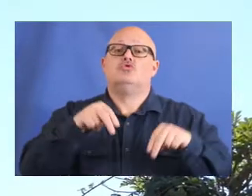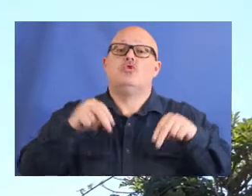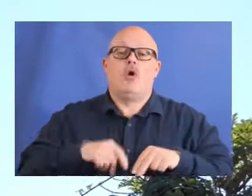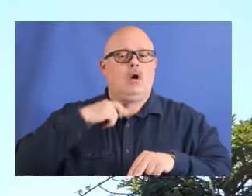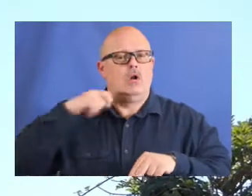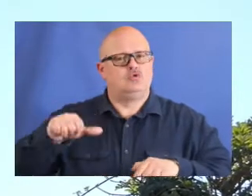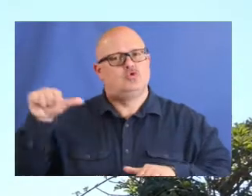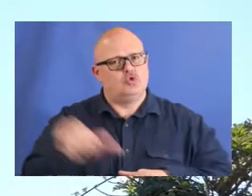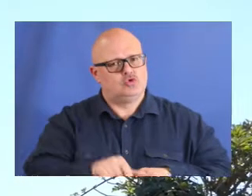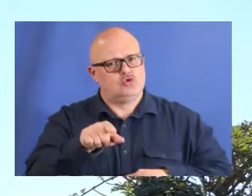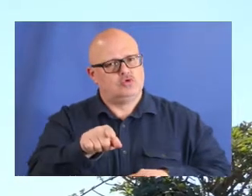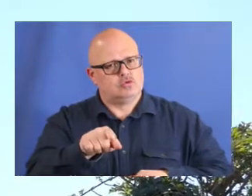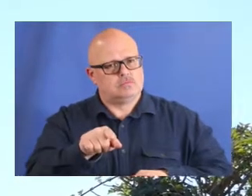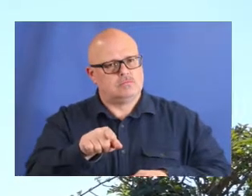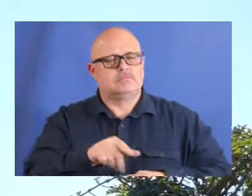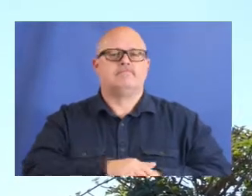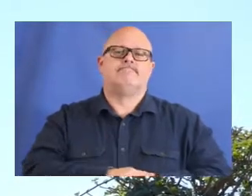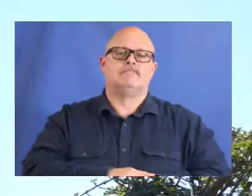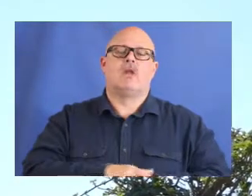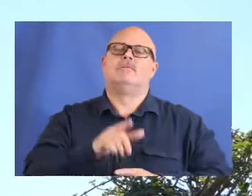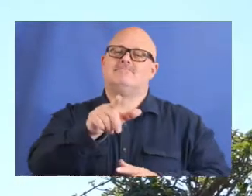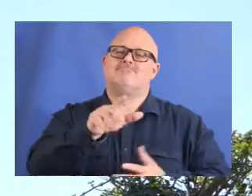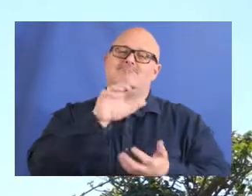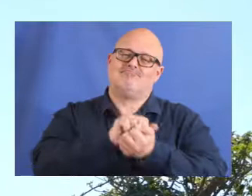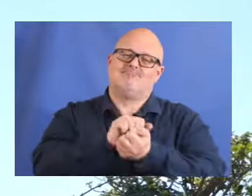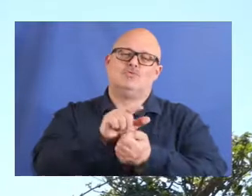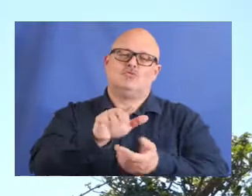Leave no trace and keep your dog on a lead.